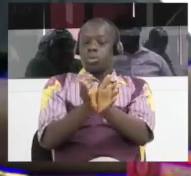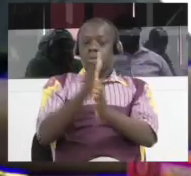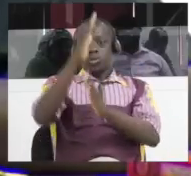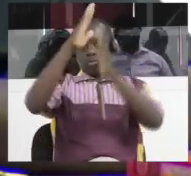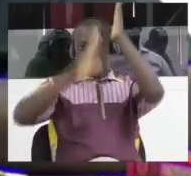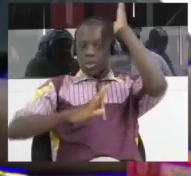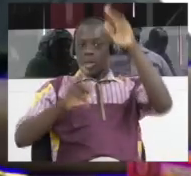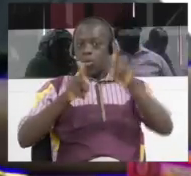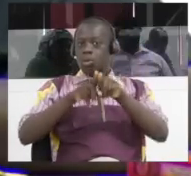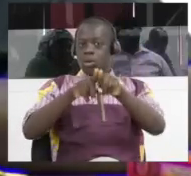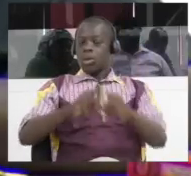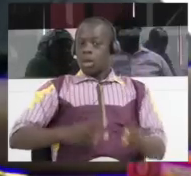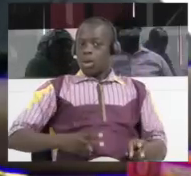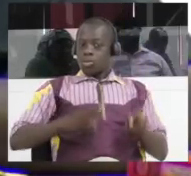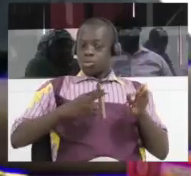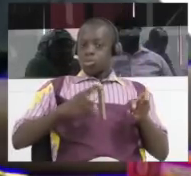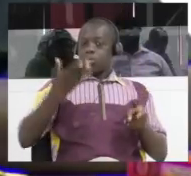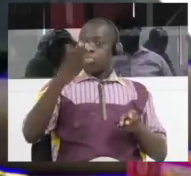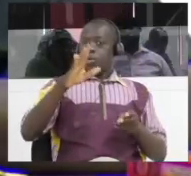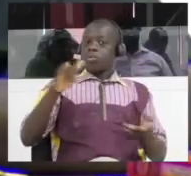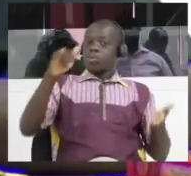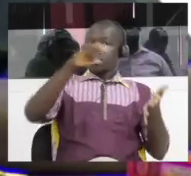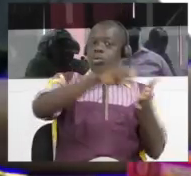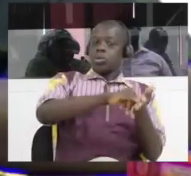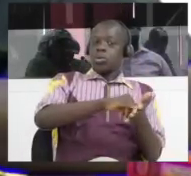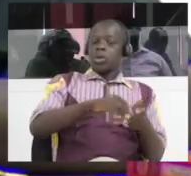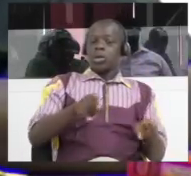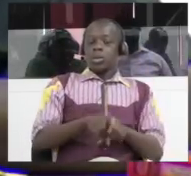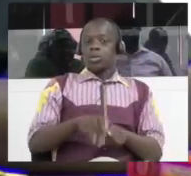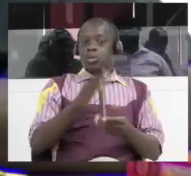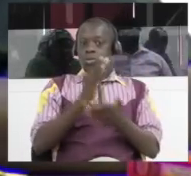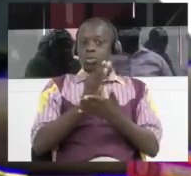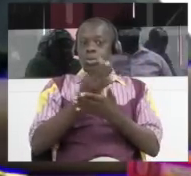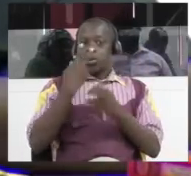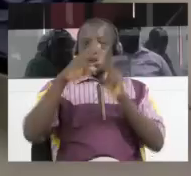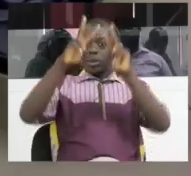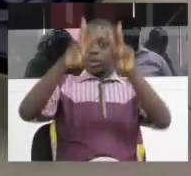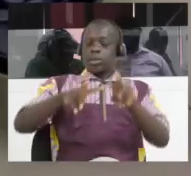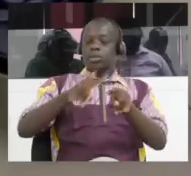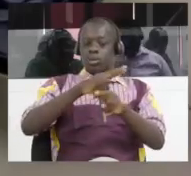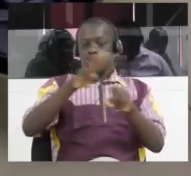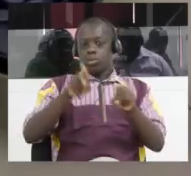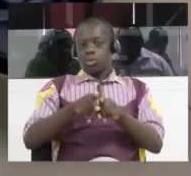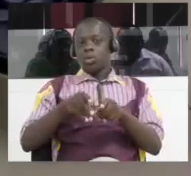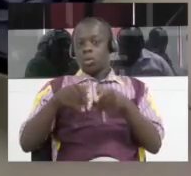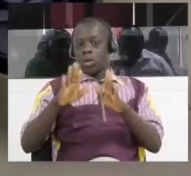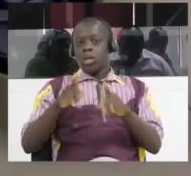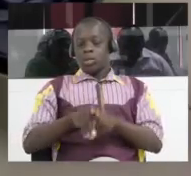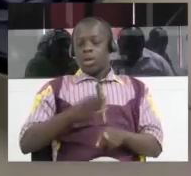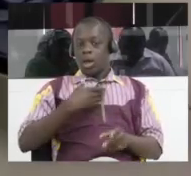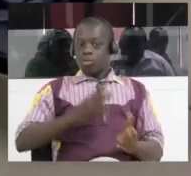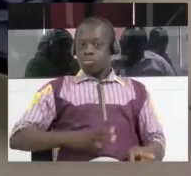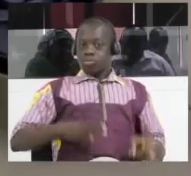weapons from Yundum, and then they were not in very orderly manner,